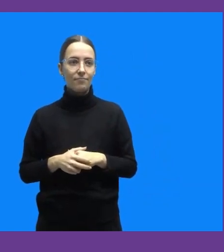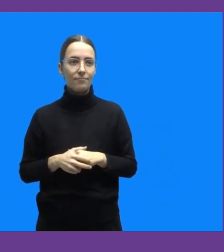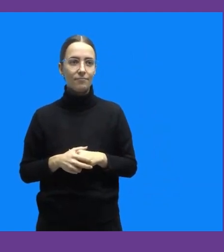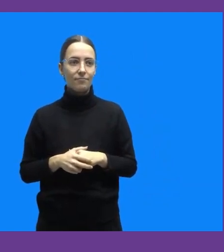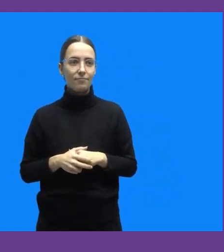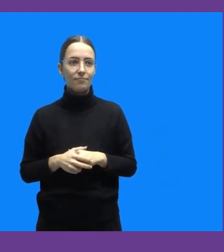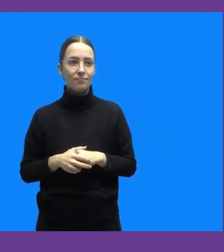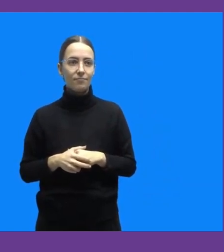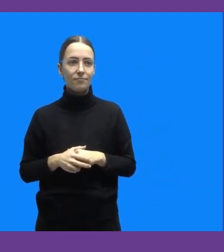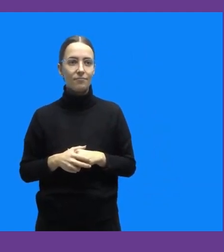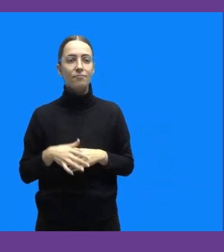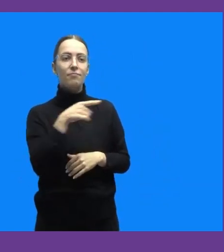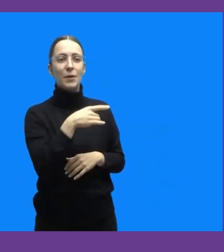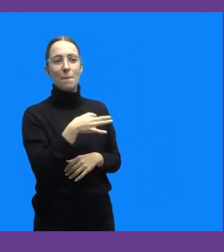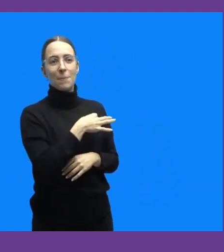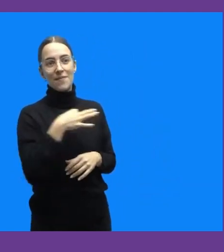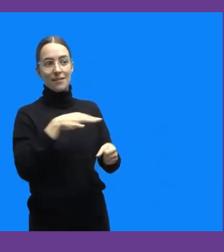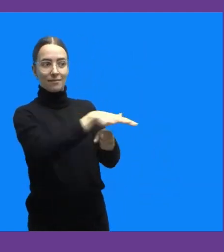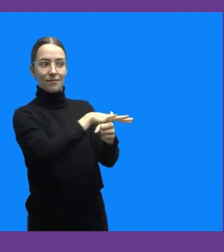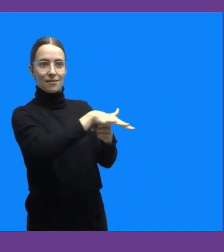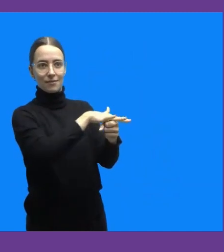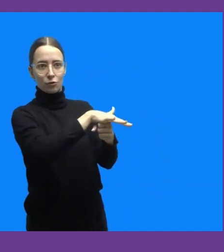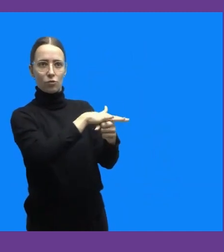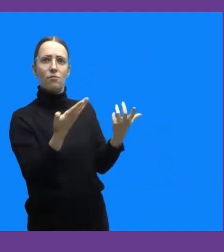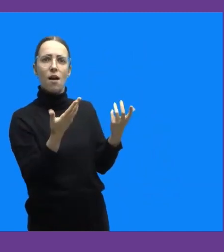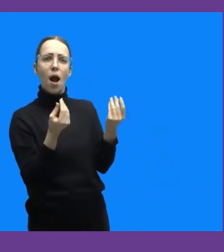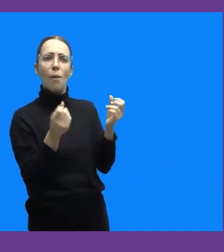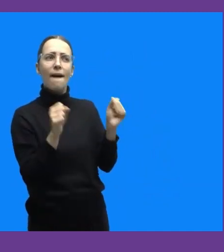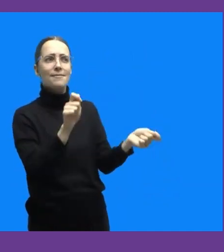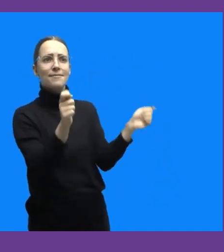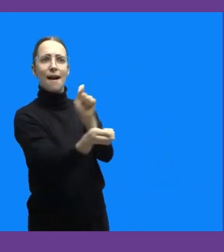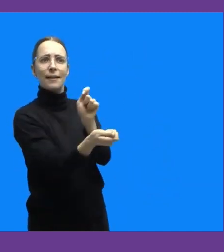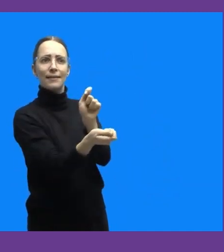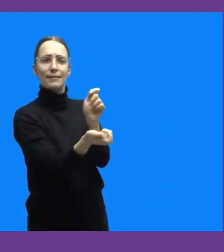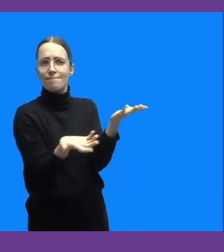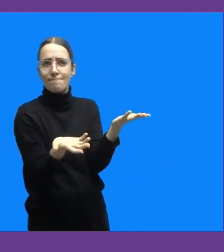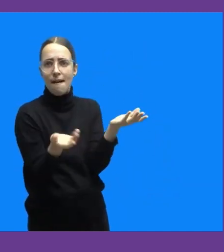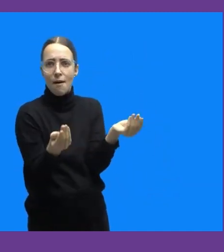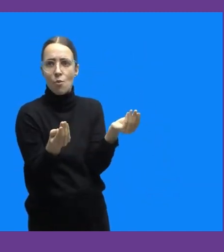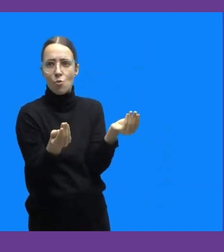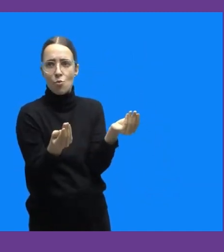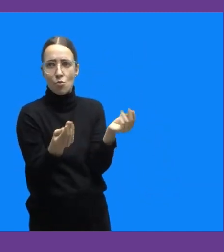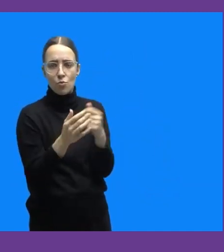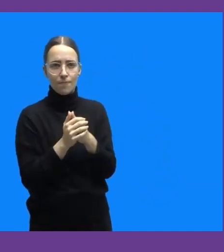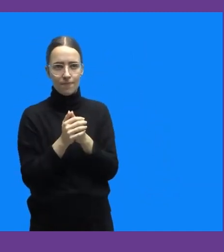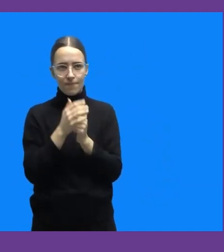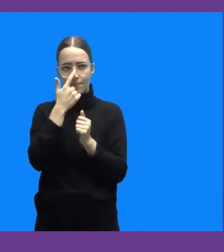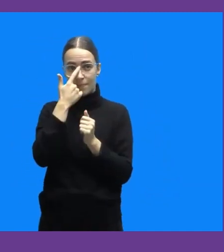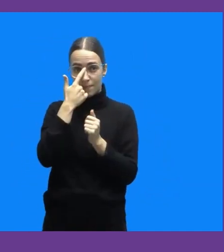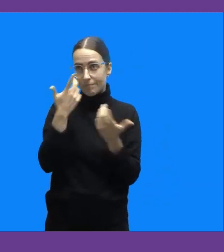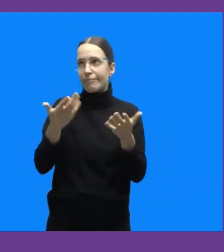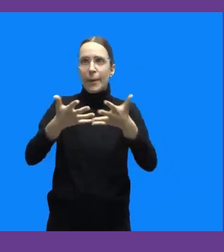Well, we're seeing it particularly with some of the big companies. If we talk to the likes of Microsoft and Google headquarters in Dublin in